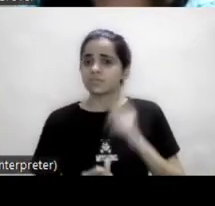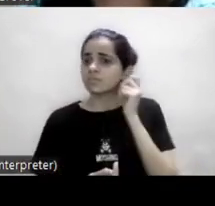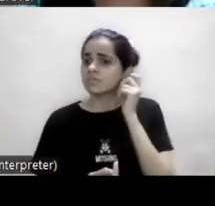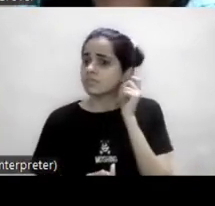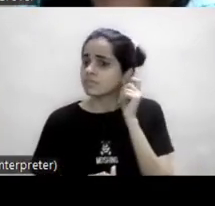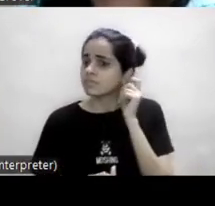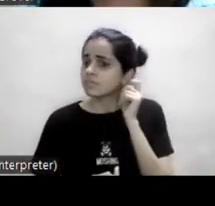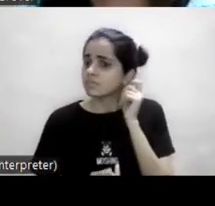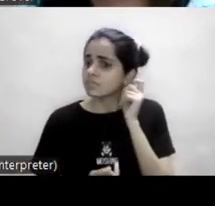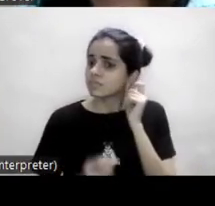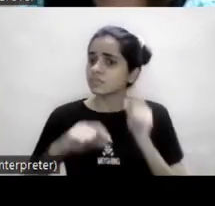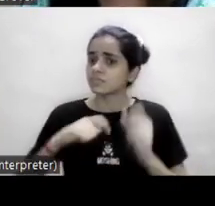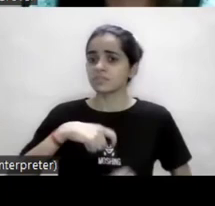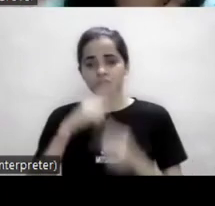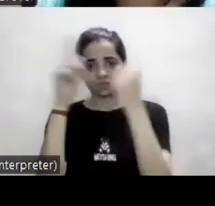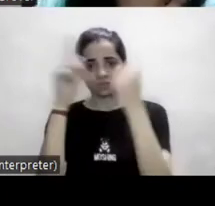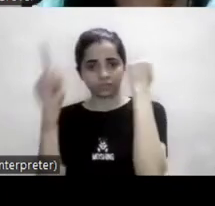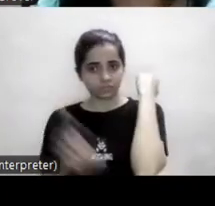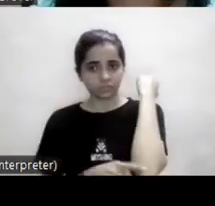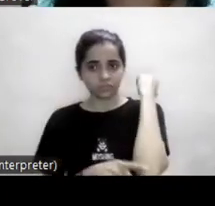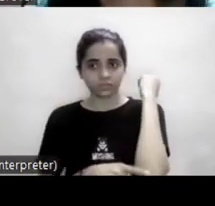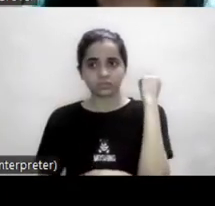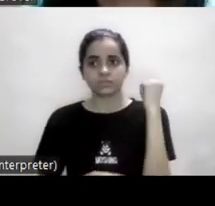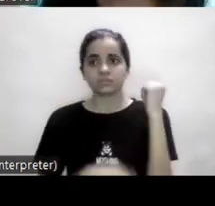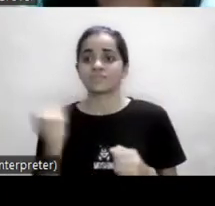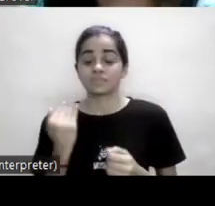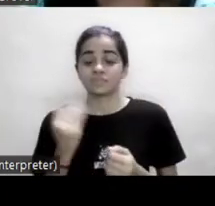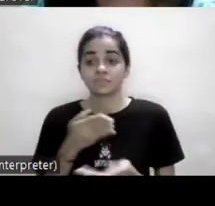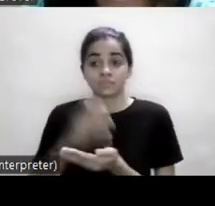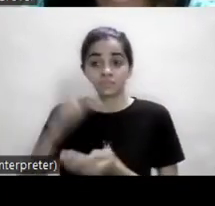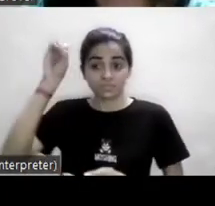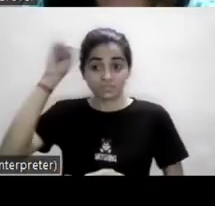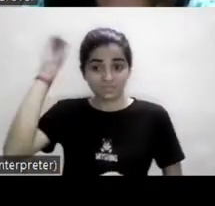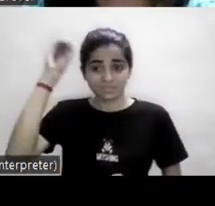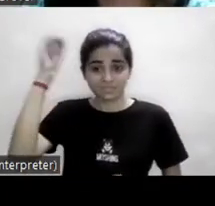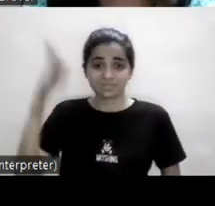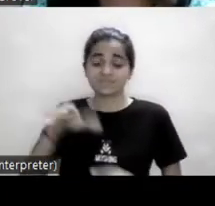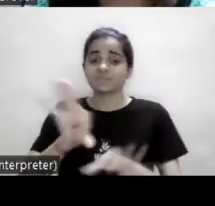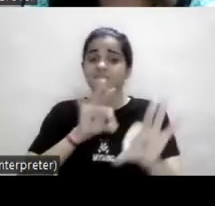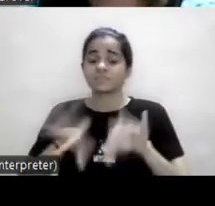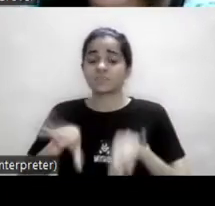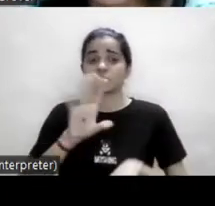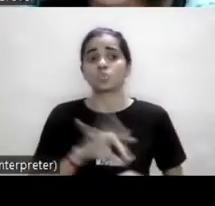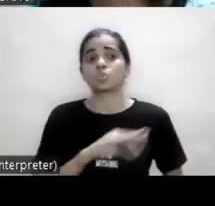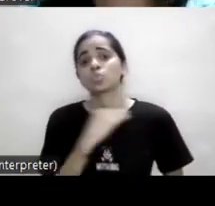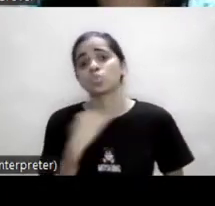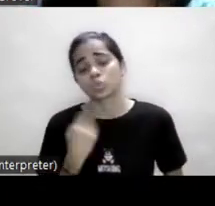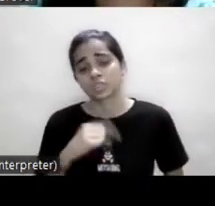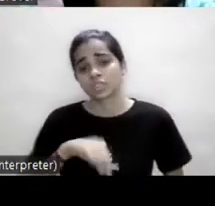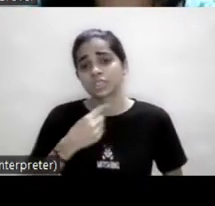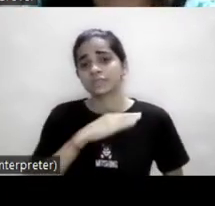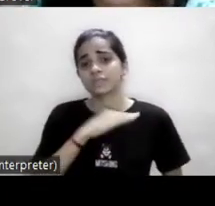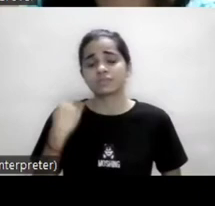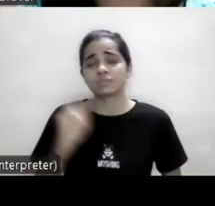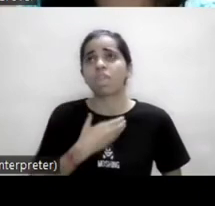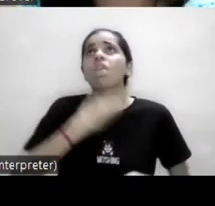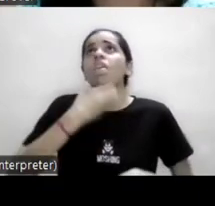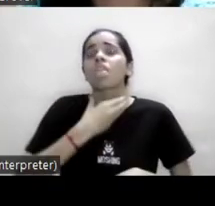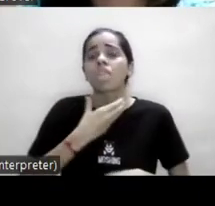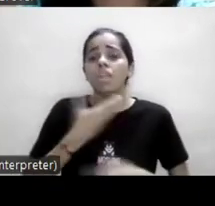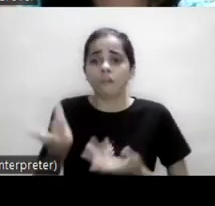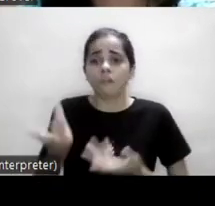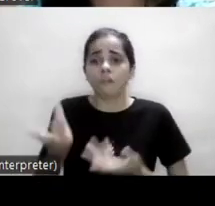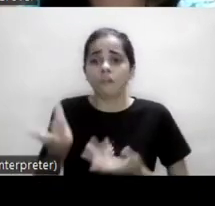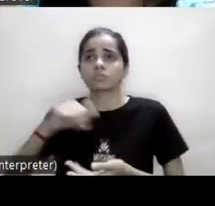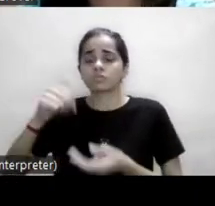that person towards the end. And maybe suicide is the only option given to that person. And the way suicide has been glamorized